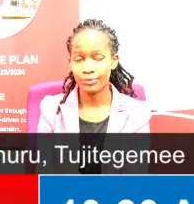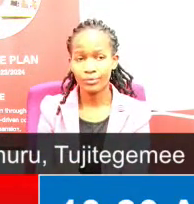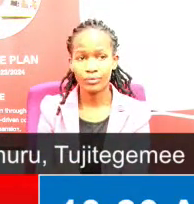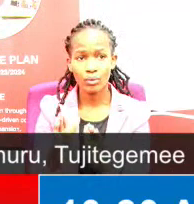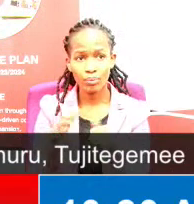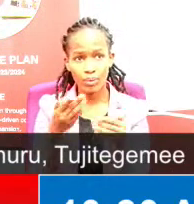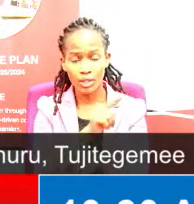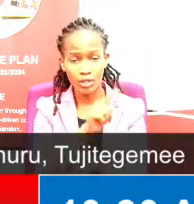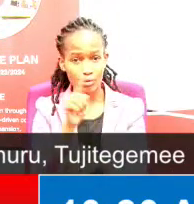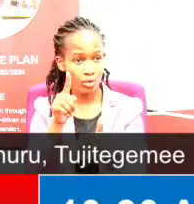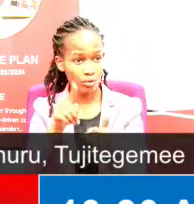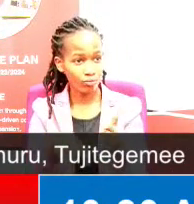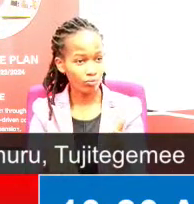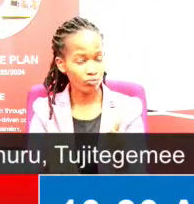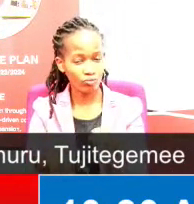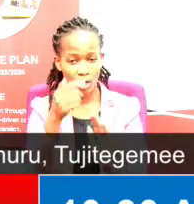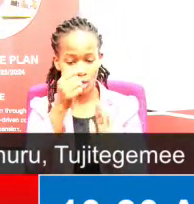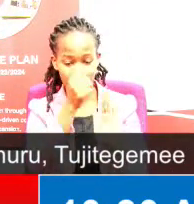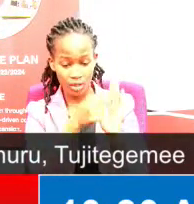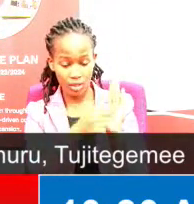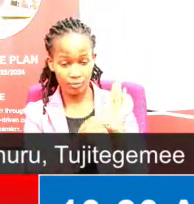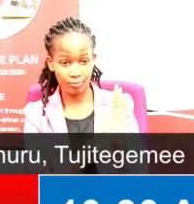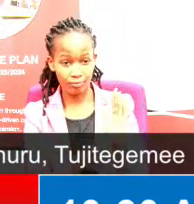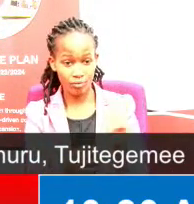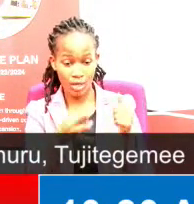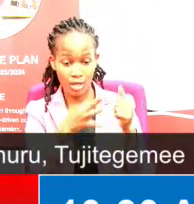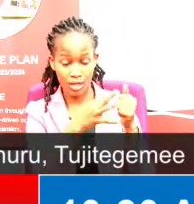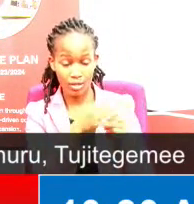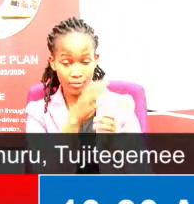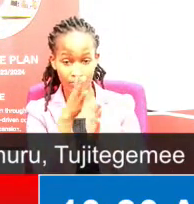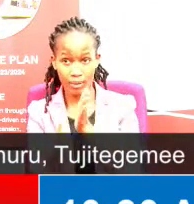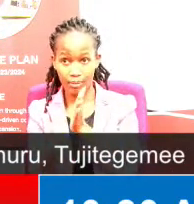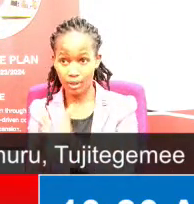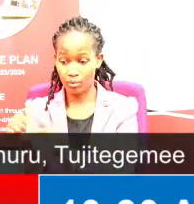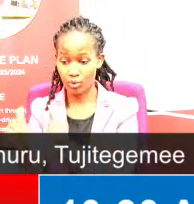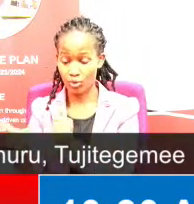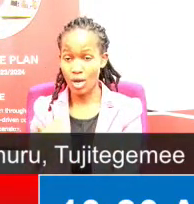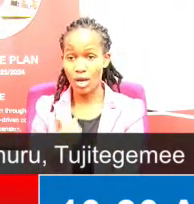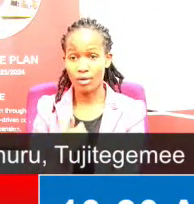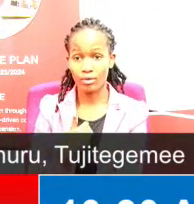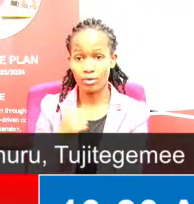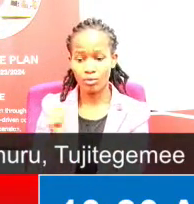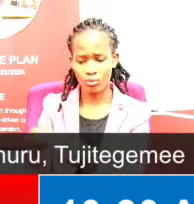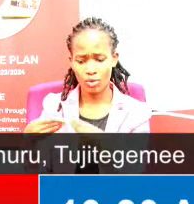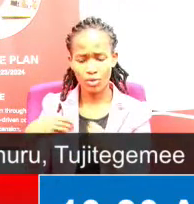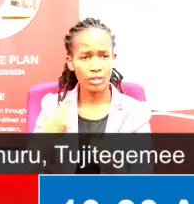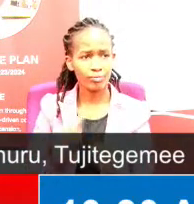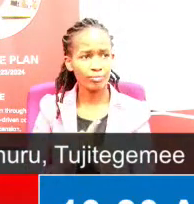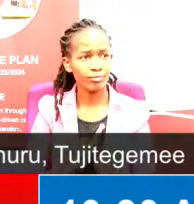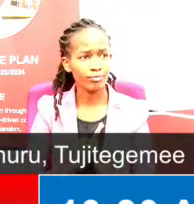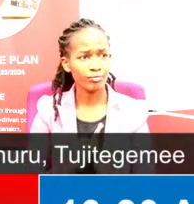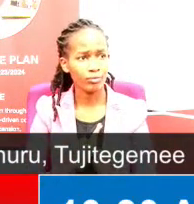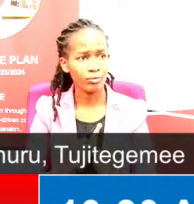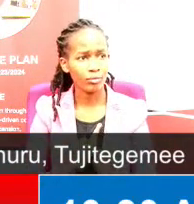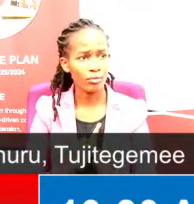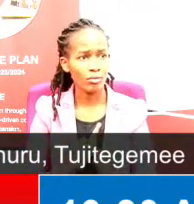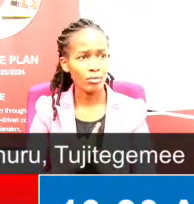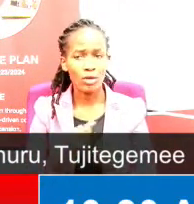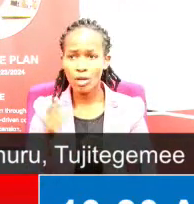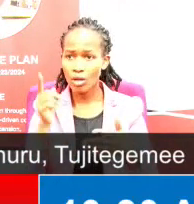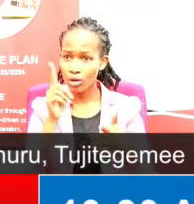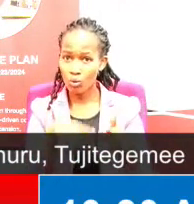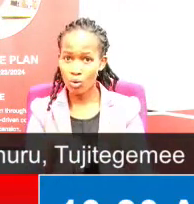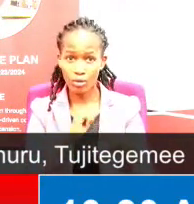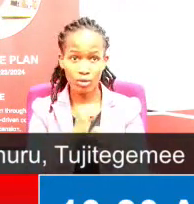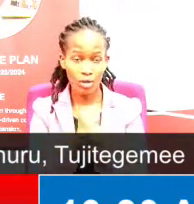will be giving you the highlights of the 8th corporate plan, which gives us the roadmap on what we are going